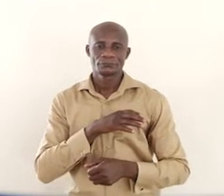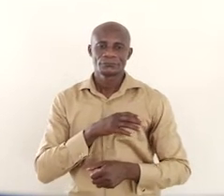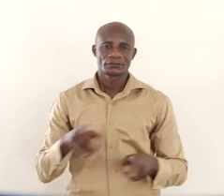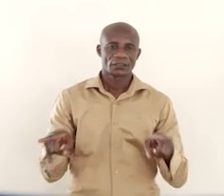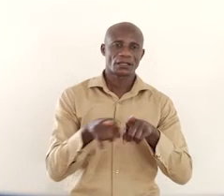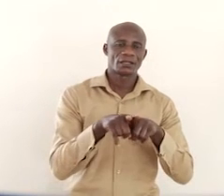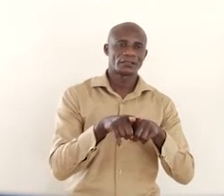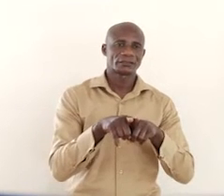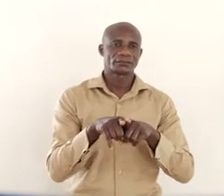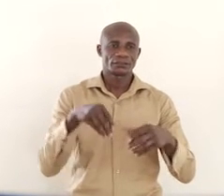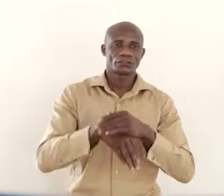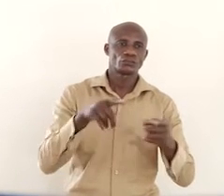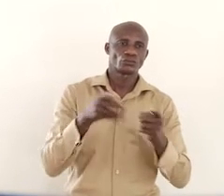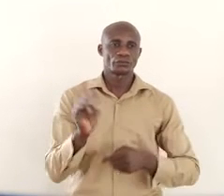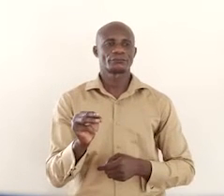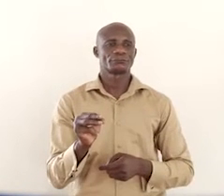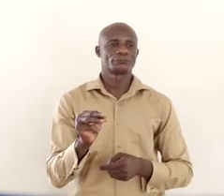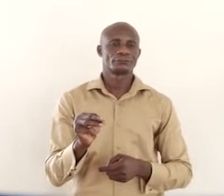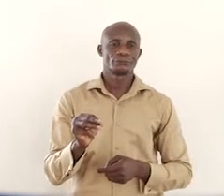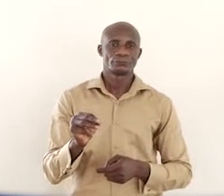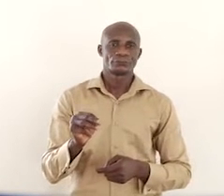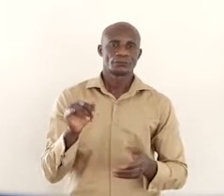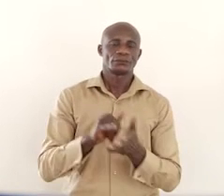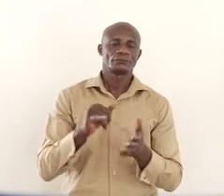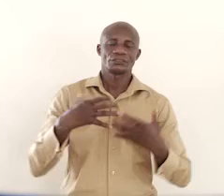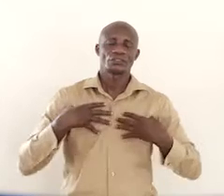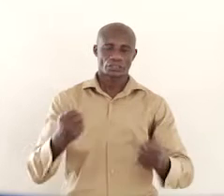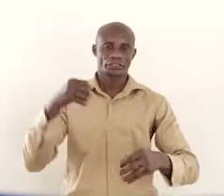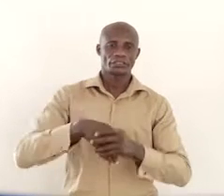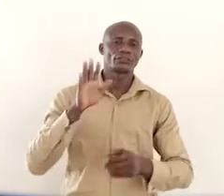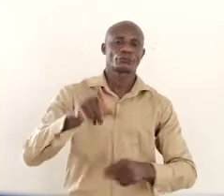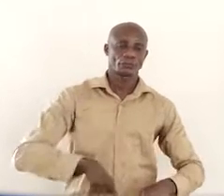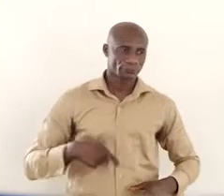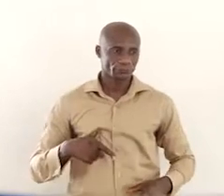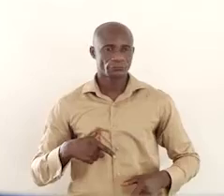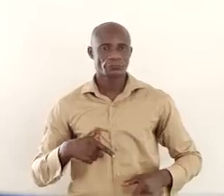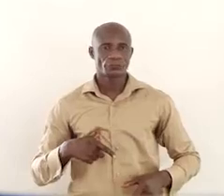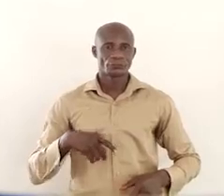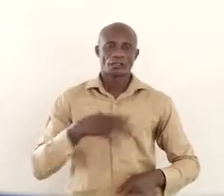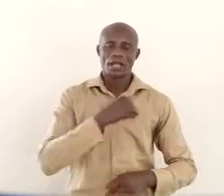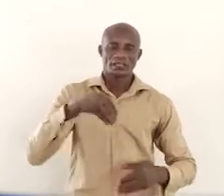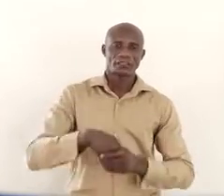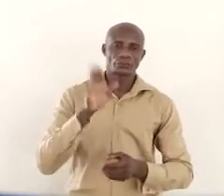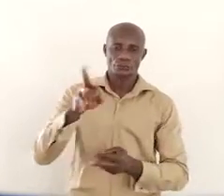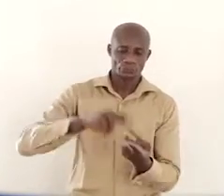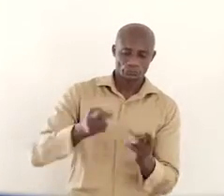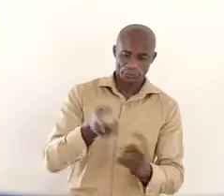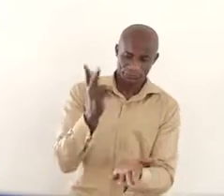Ask Him to heal whatever needs healing in your life and in your